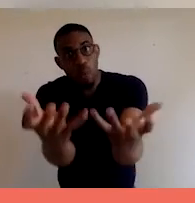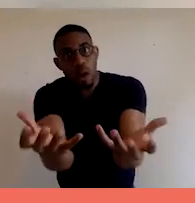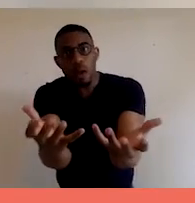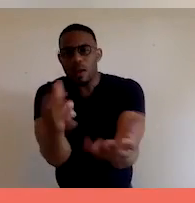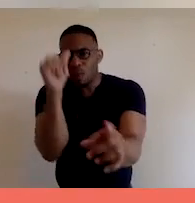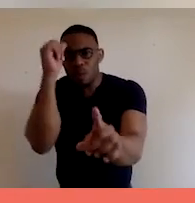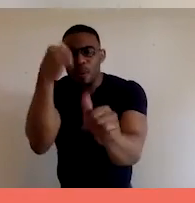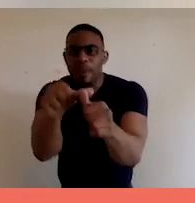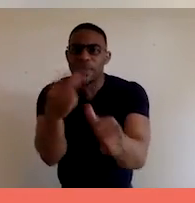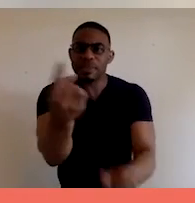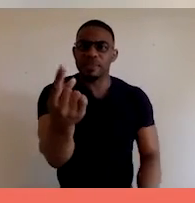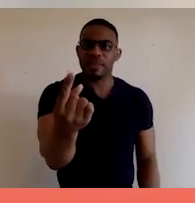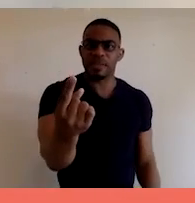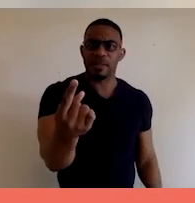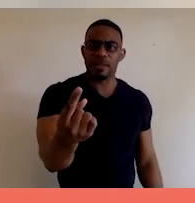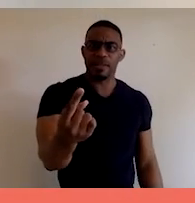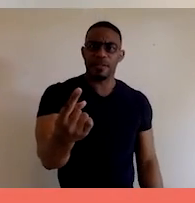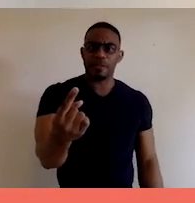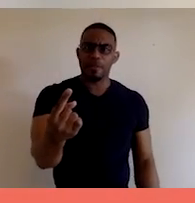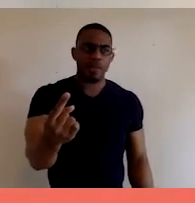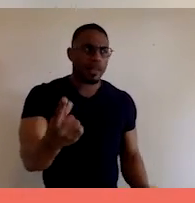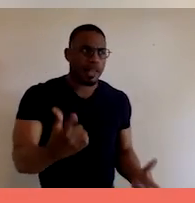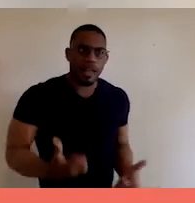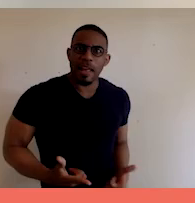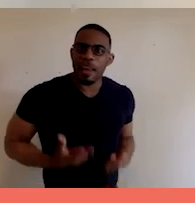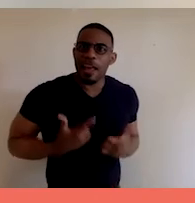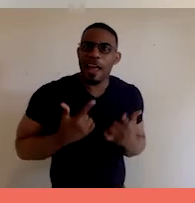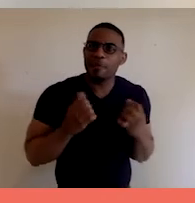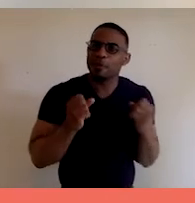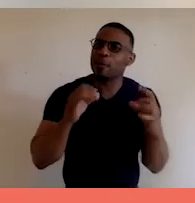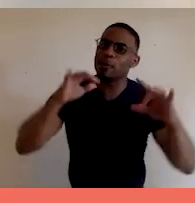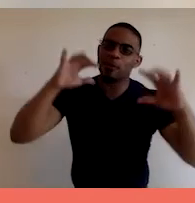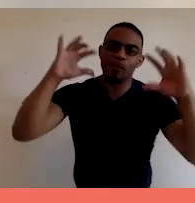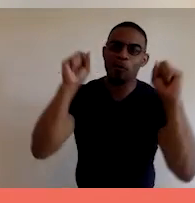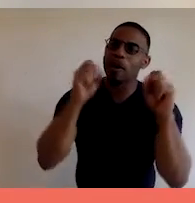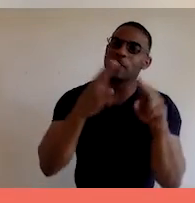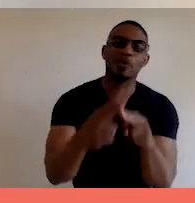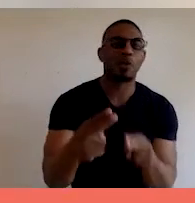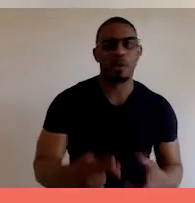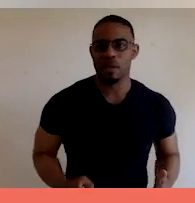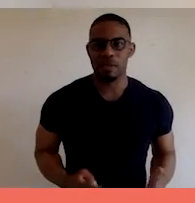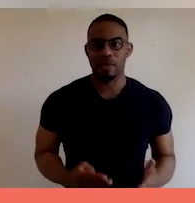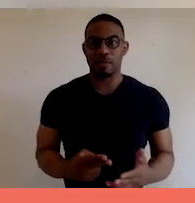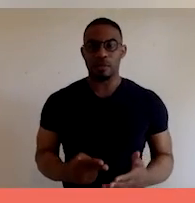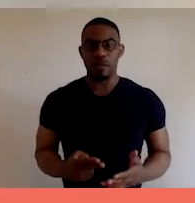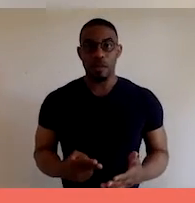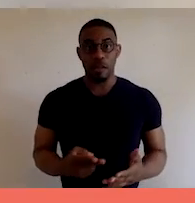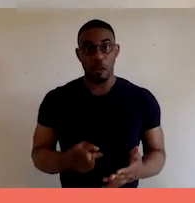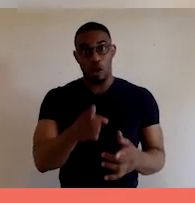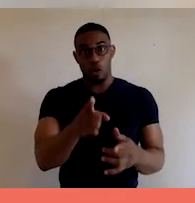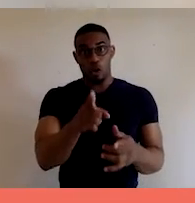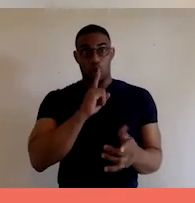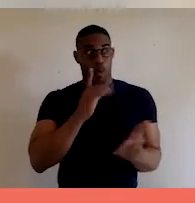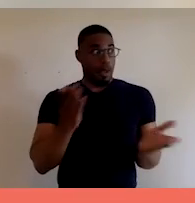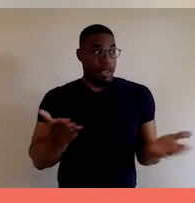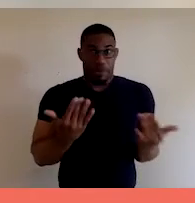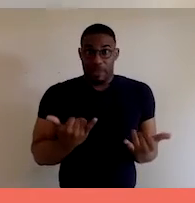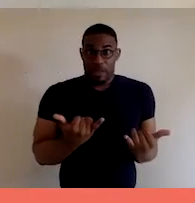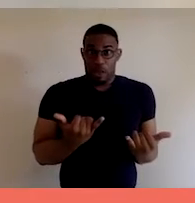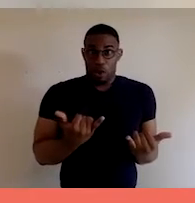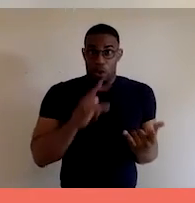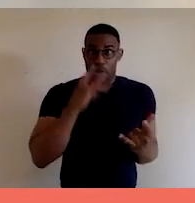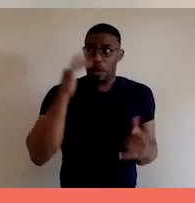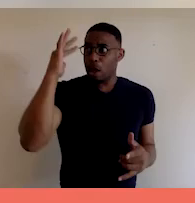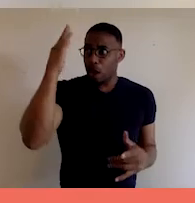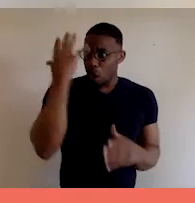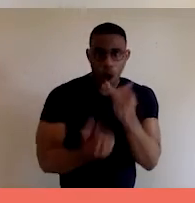And remember something. Life is so incredibly short. You are here today and you could be